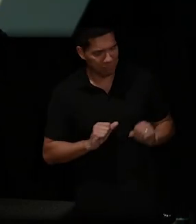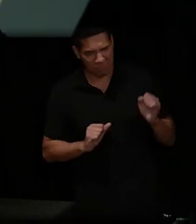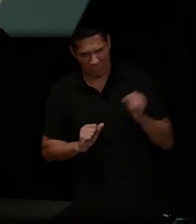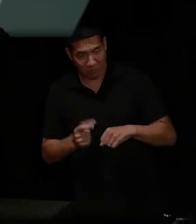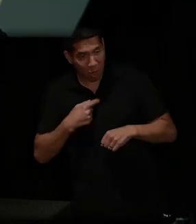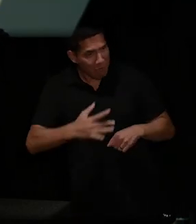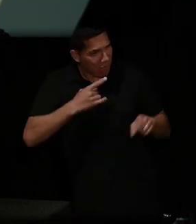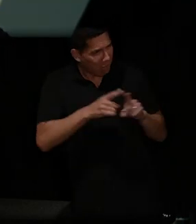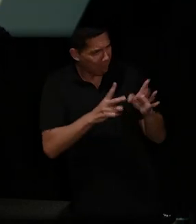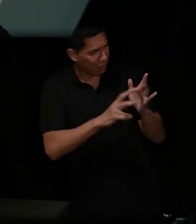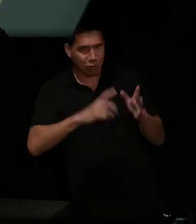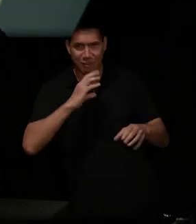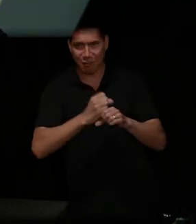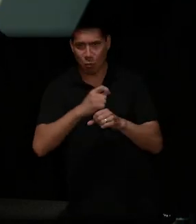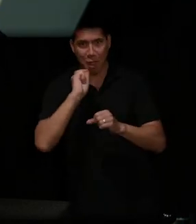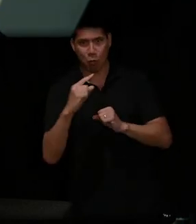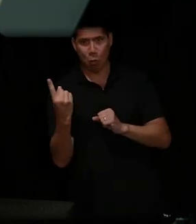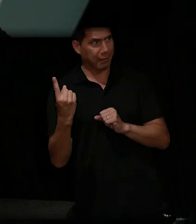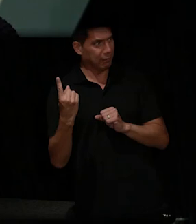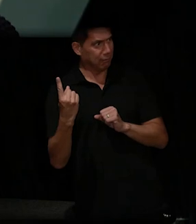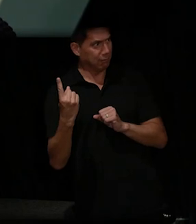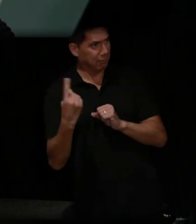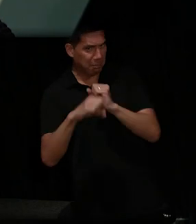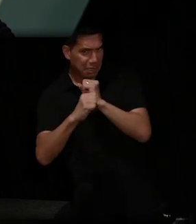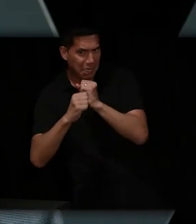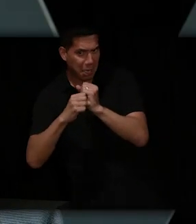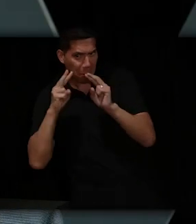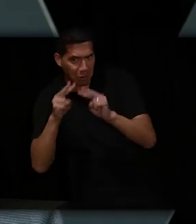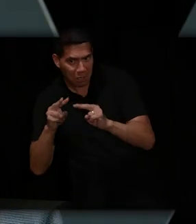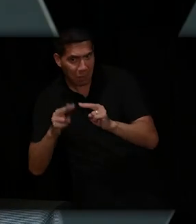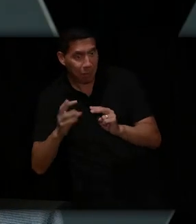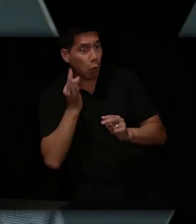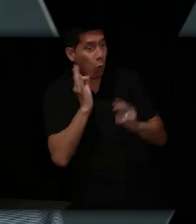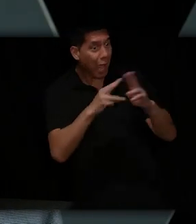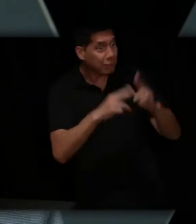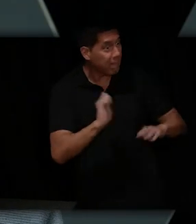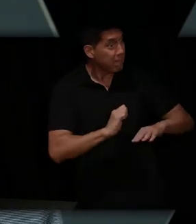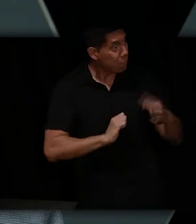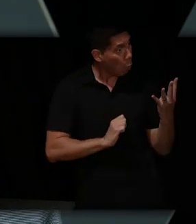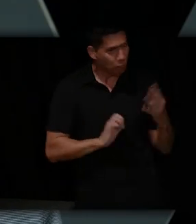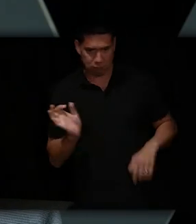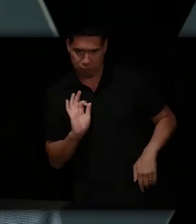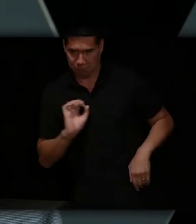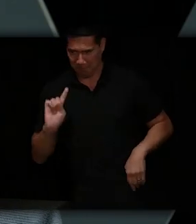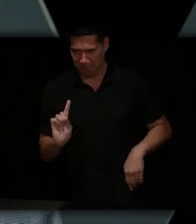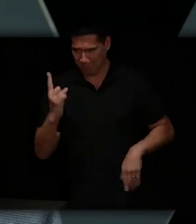one media monitor, but the White House might have four. No, we only had one. For my first day,